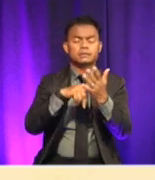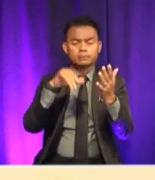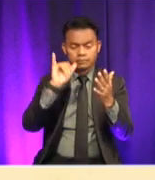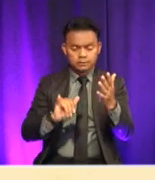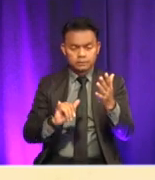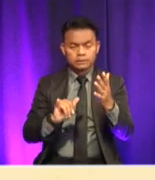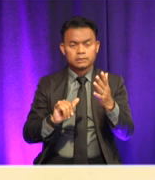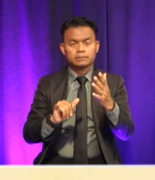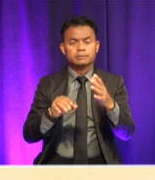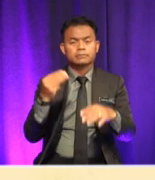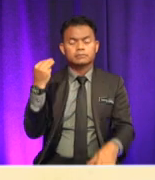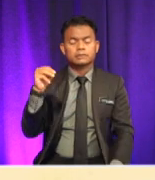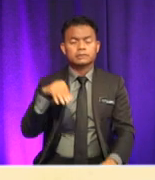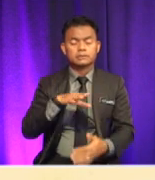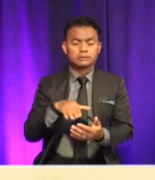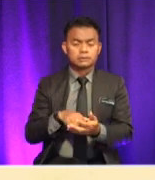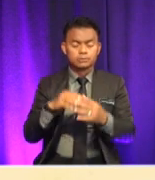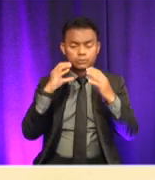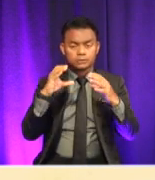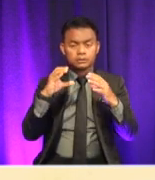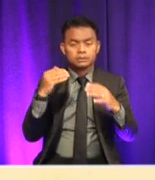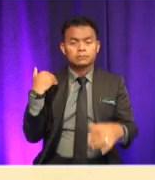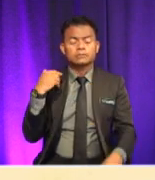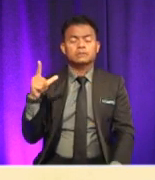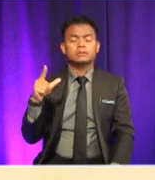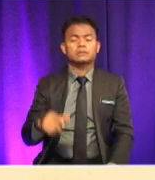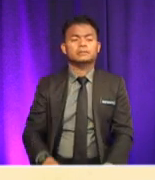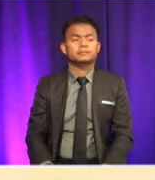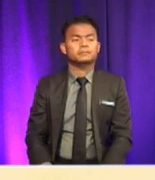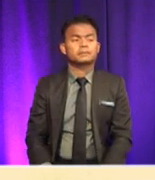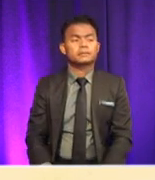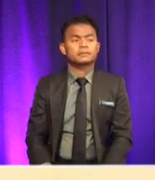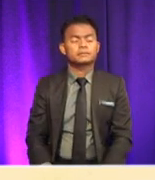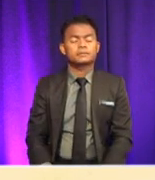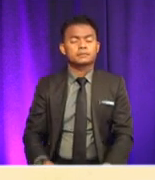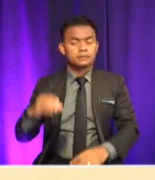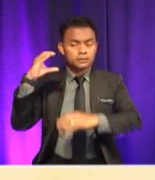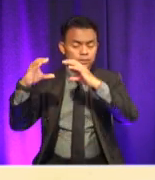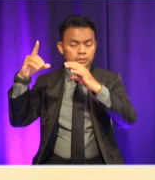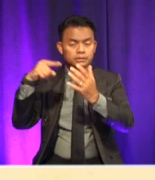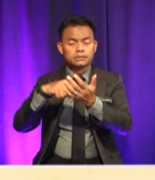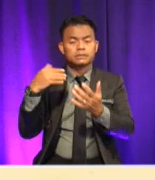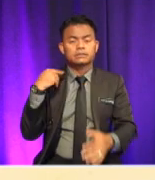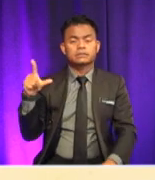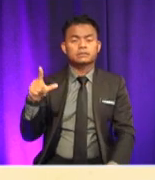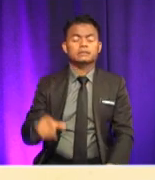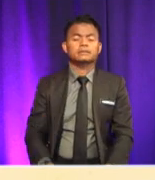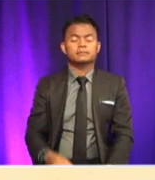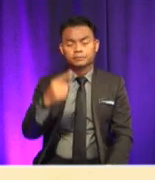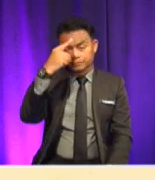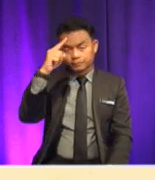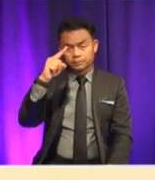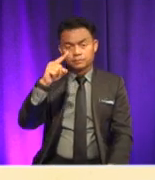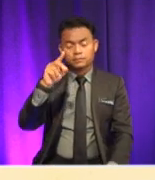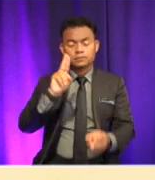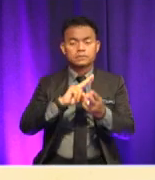to old values and is quite conservative. So his characteristics, when you would like to discuss about him. He is